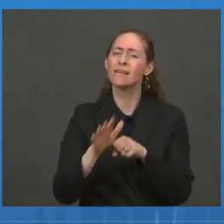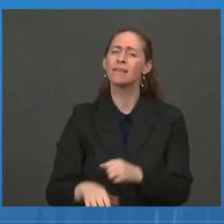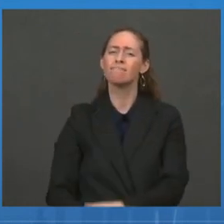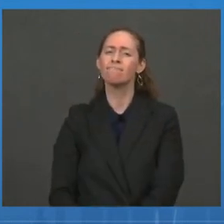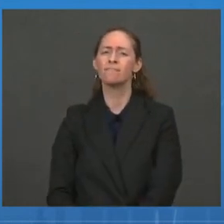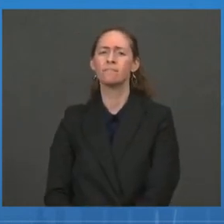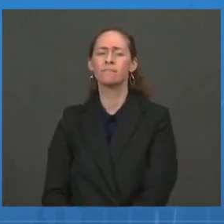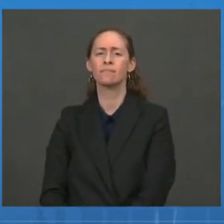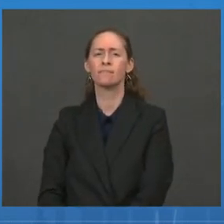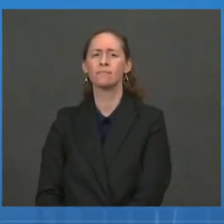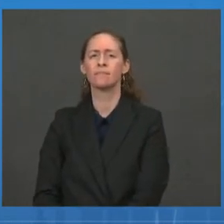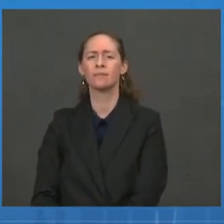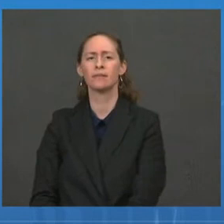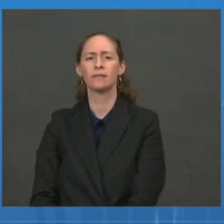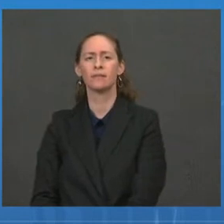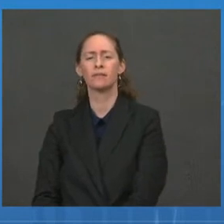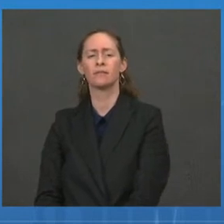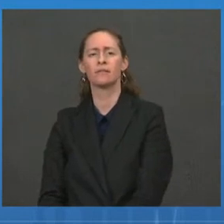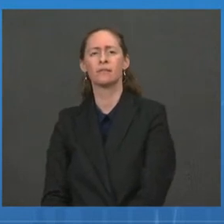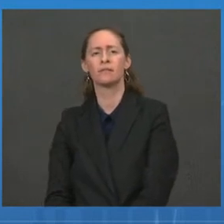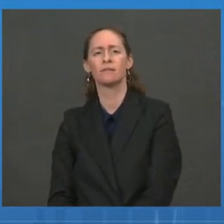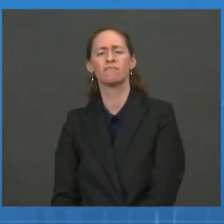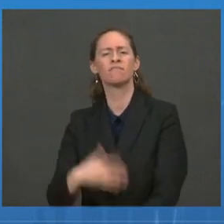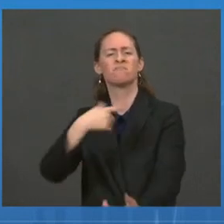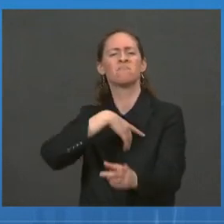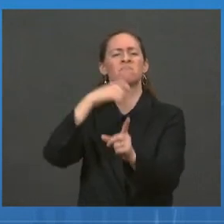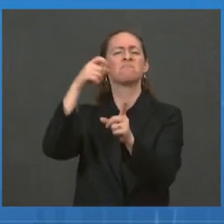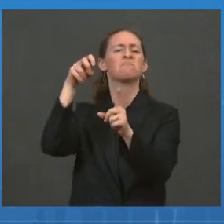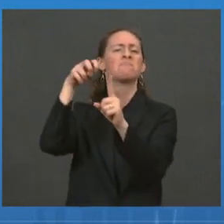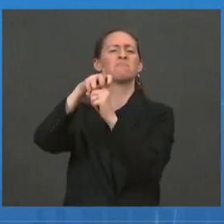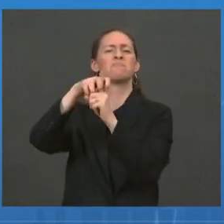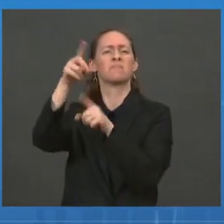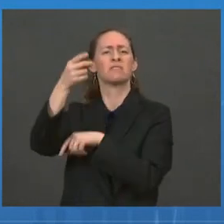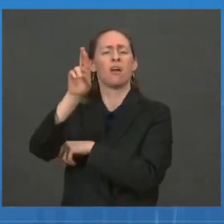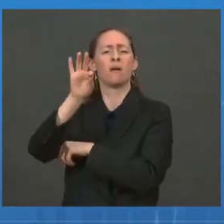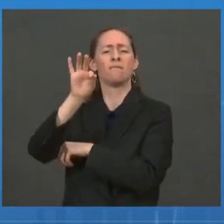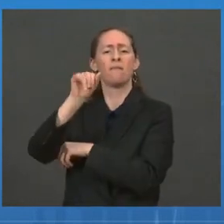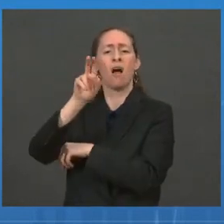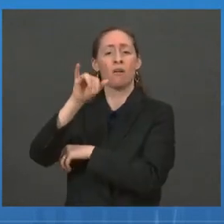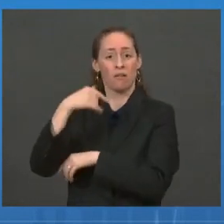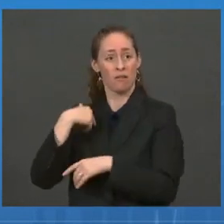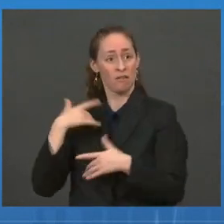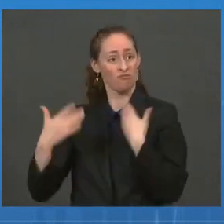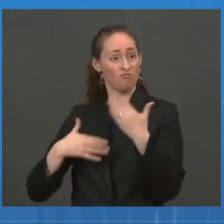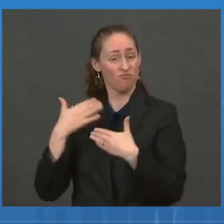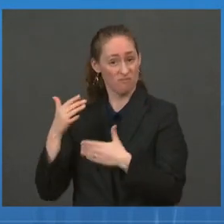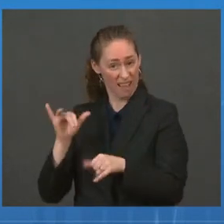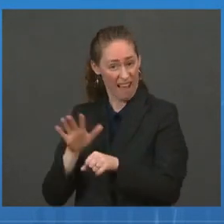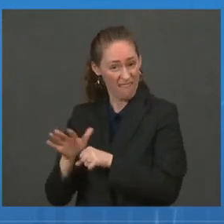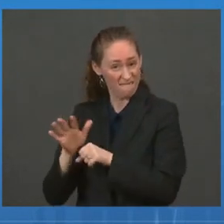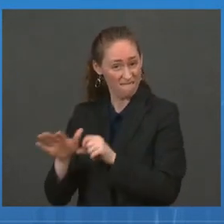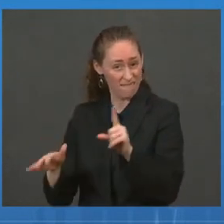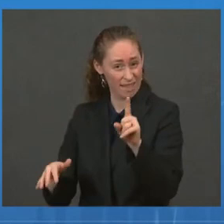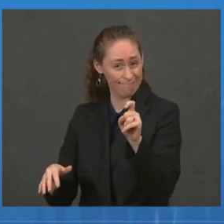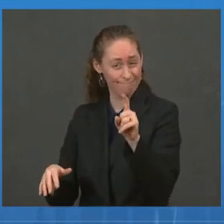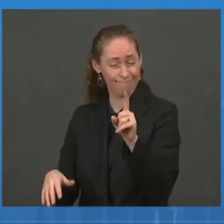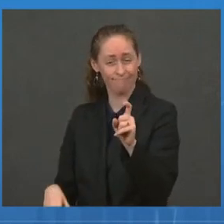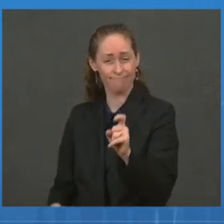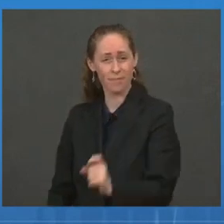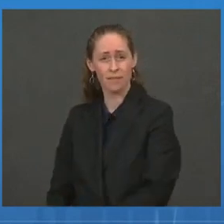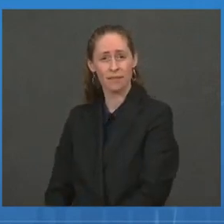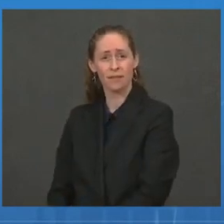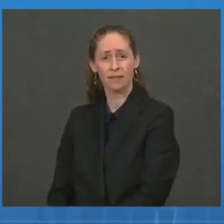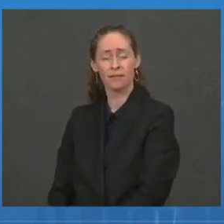uh dr fauci do you want to go first then i'll follow well the question directly to me you know the word